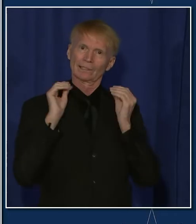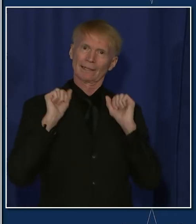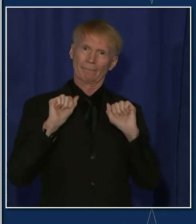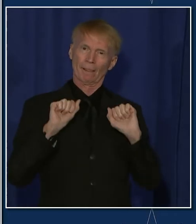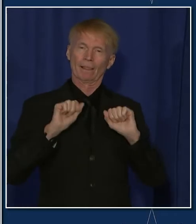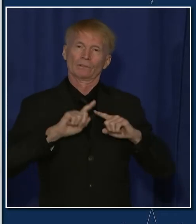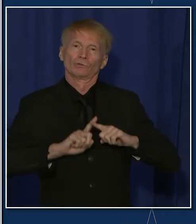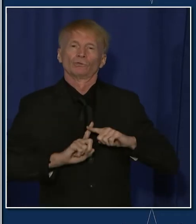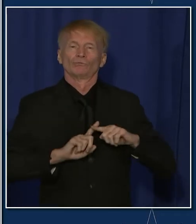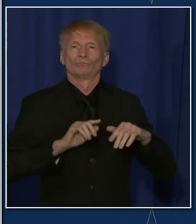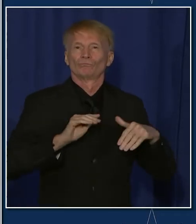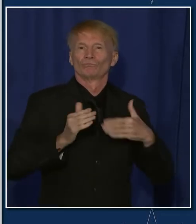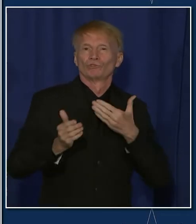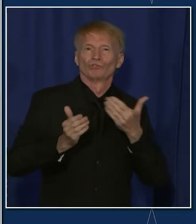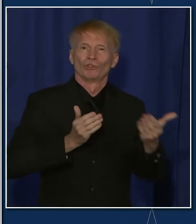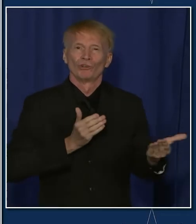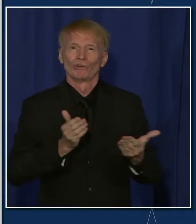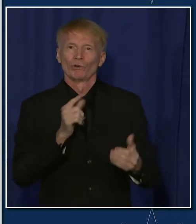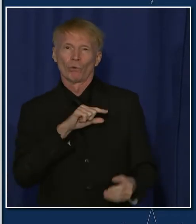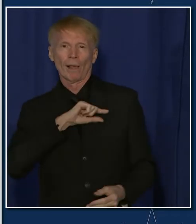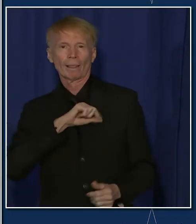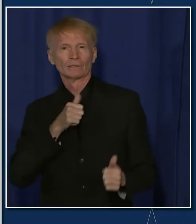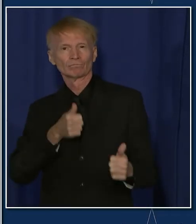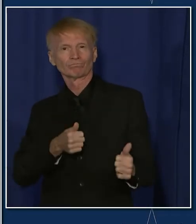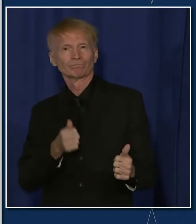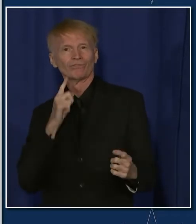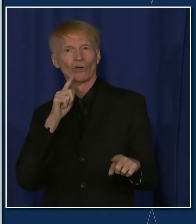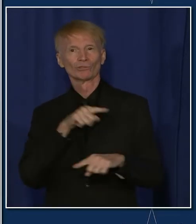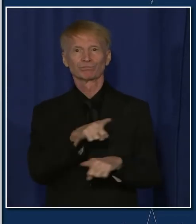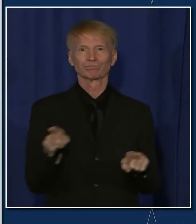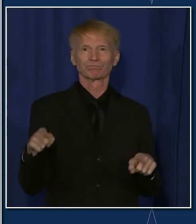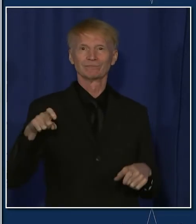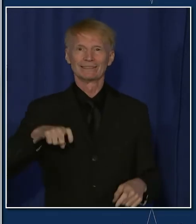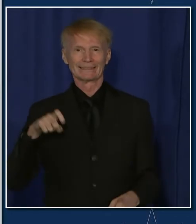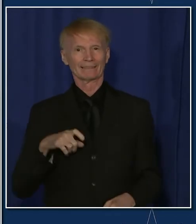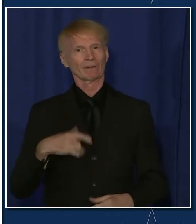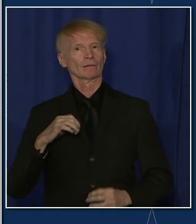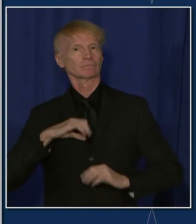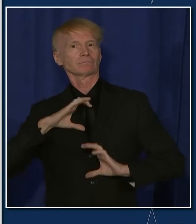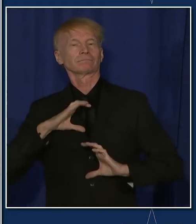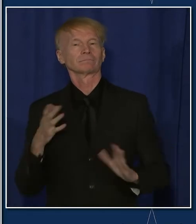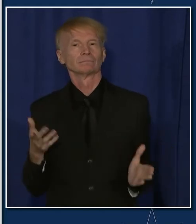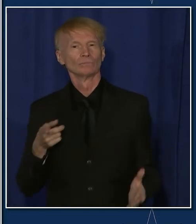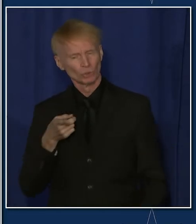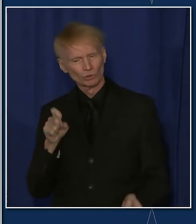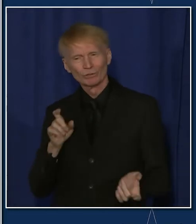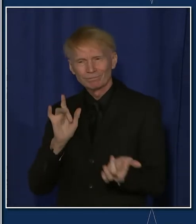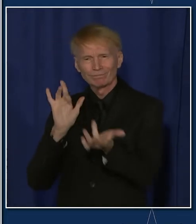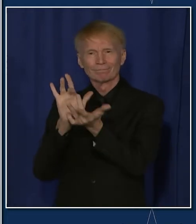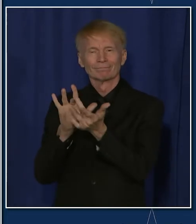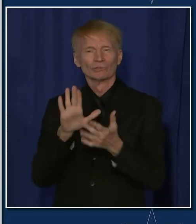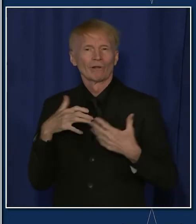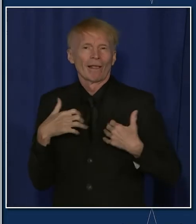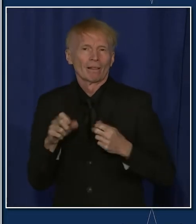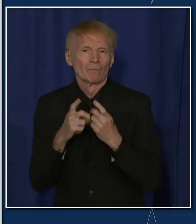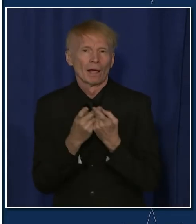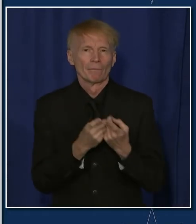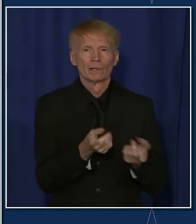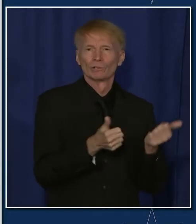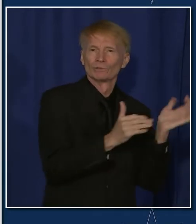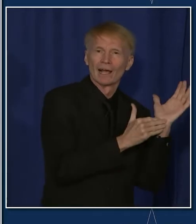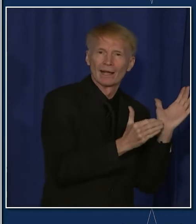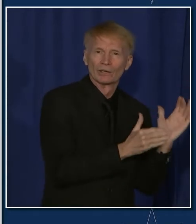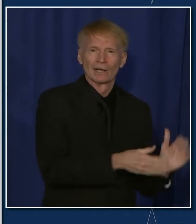you in the manner that you deserve to be served. So if you're out there, connect with the provider, call the health department, ask for what you